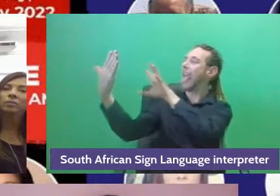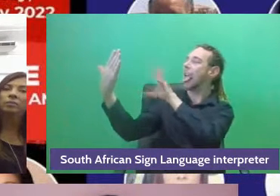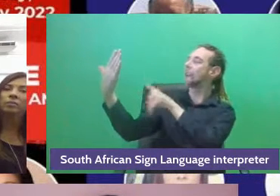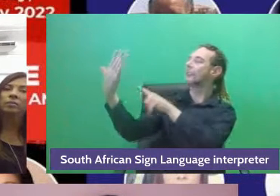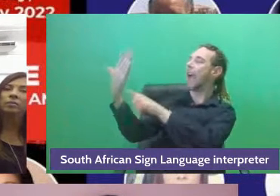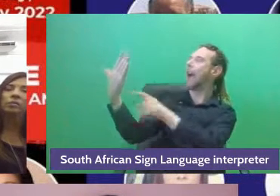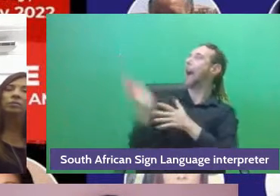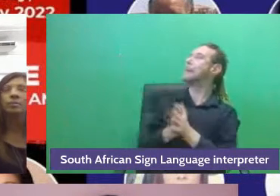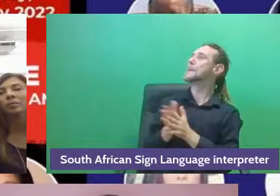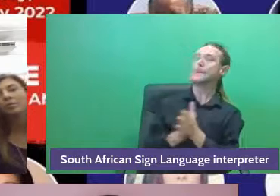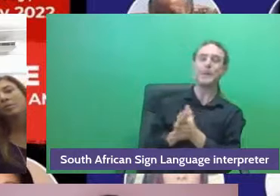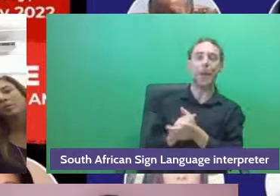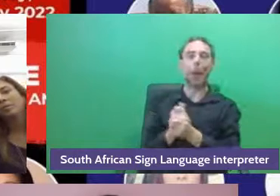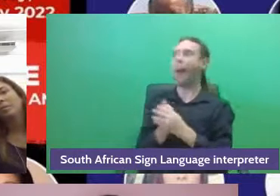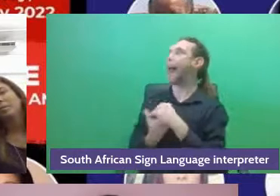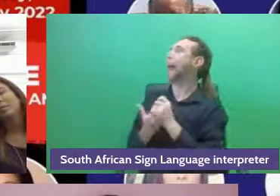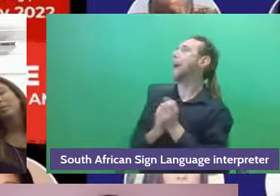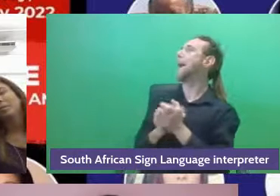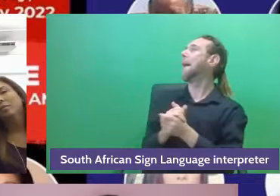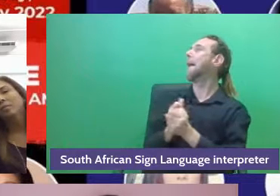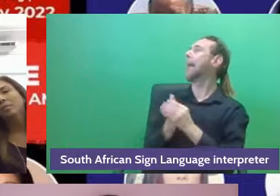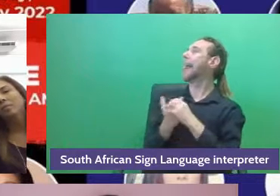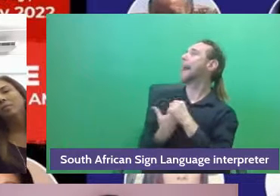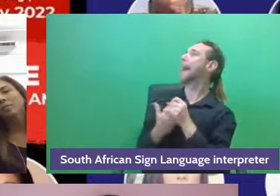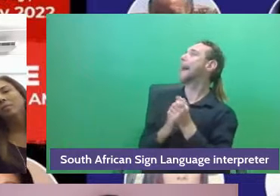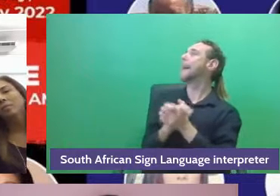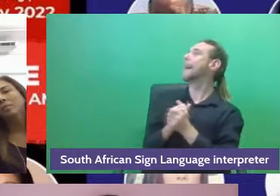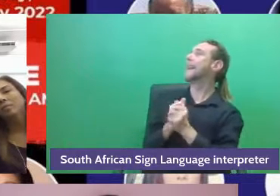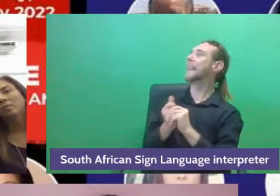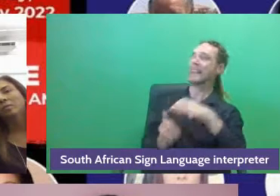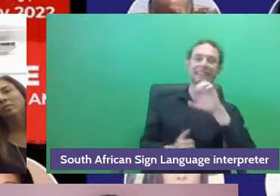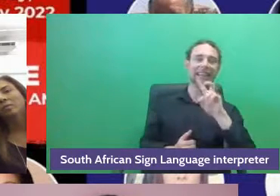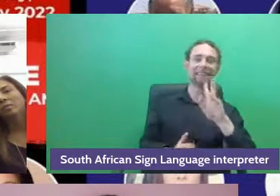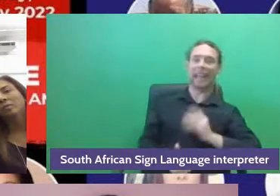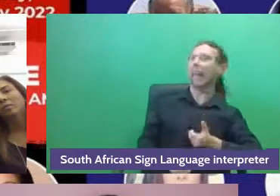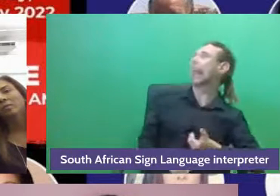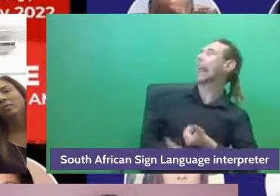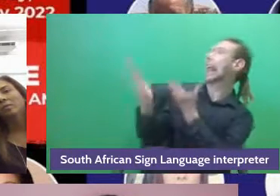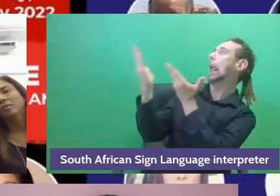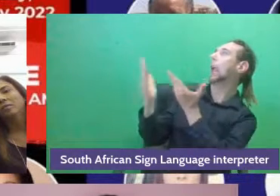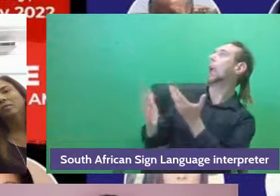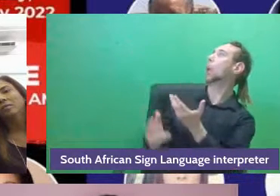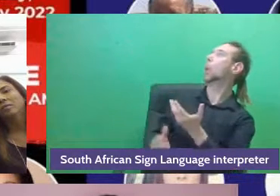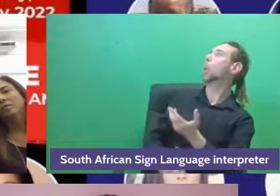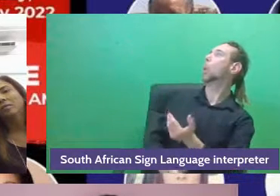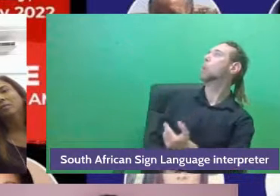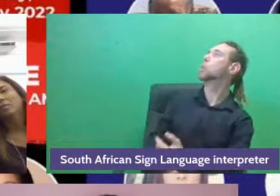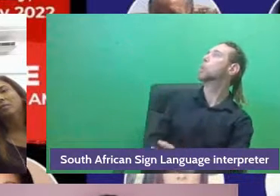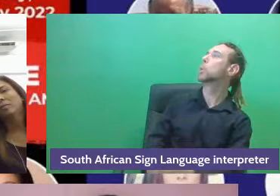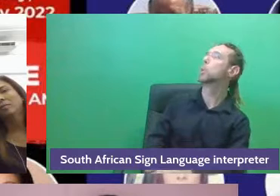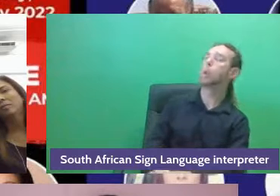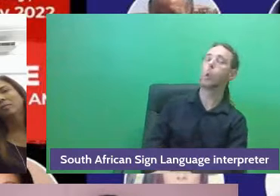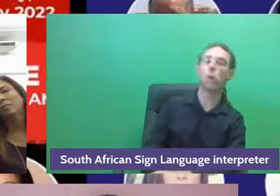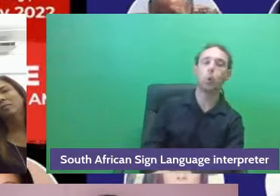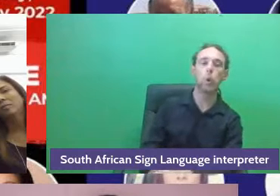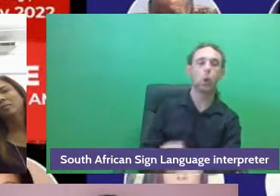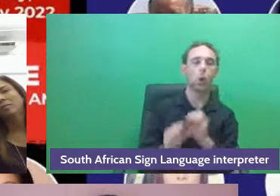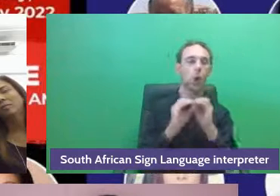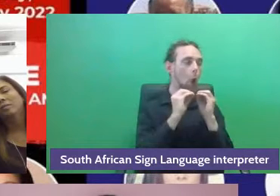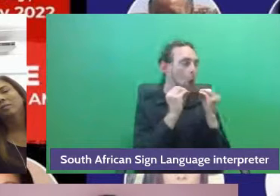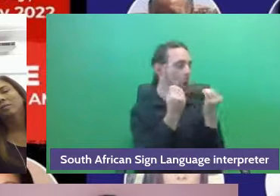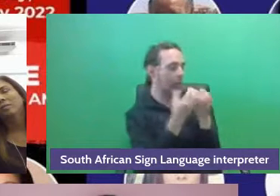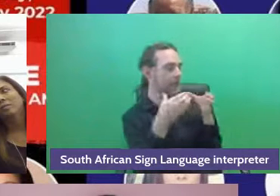applying and successfully getting job opportunities, companies, organizations, and departments